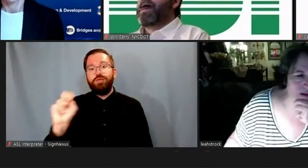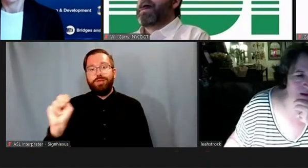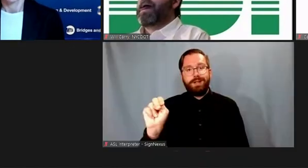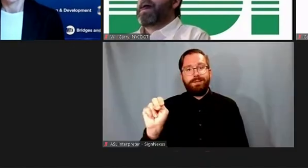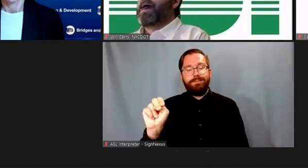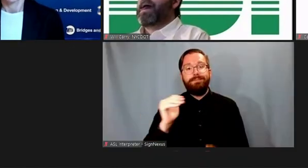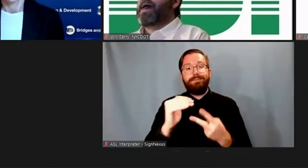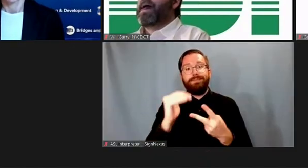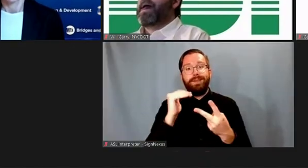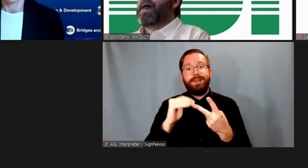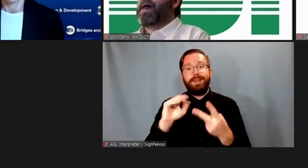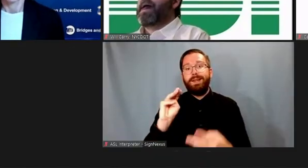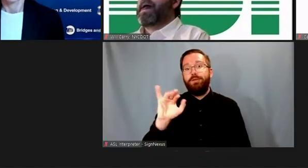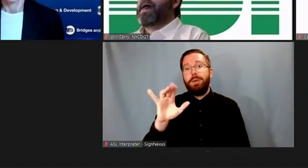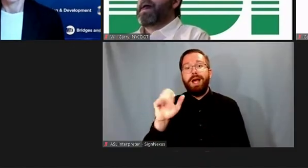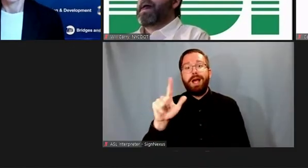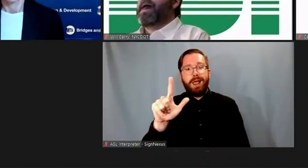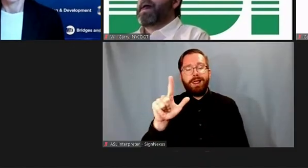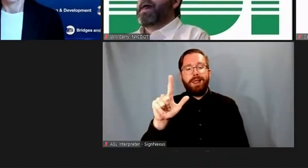michael oracci